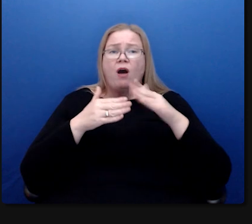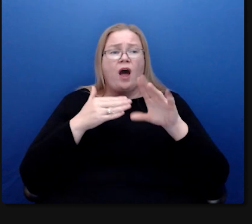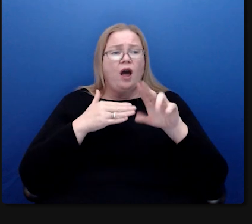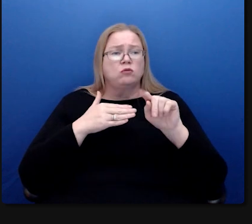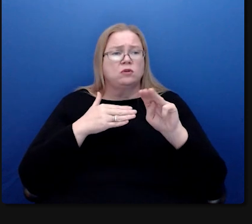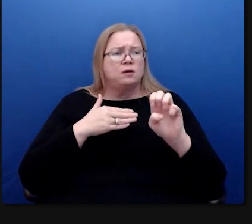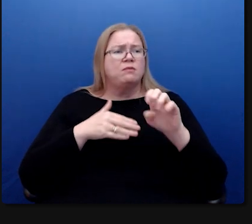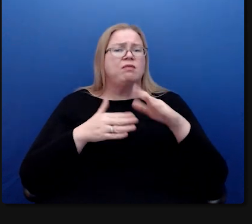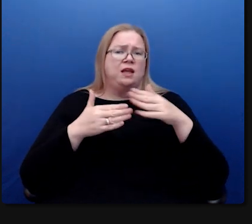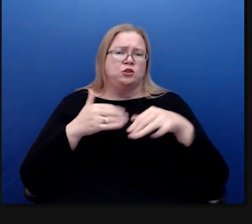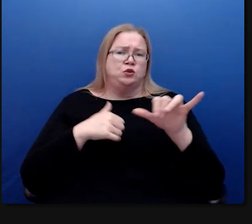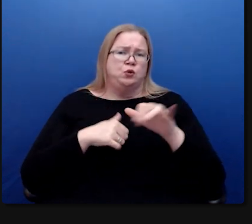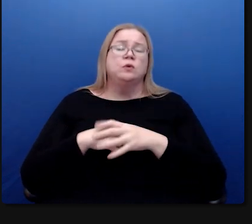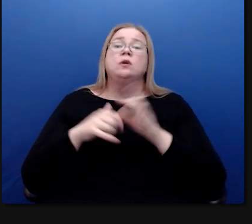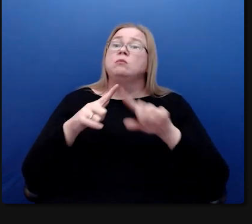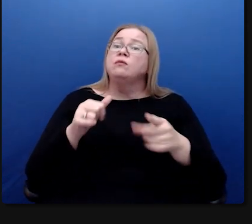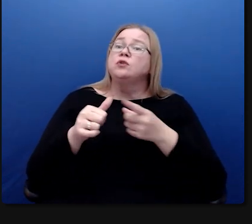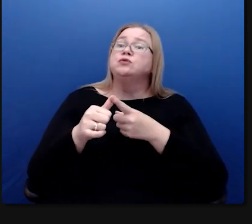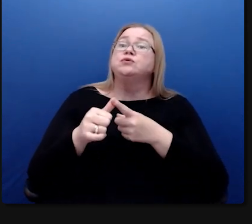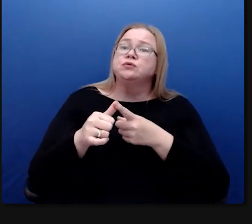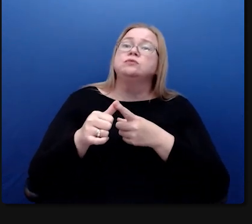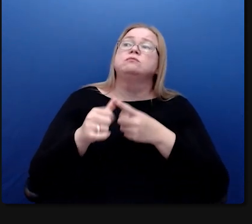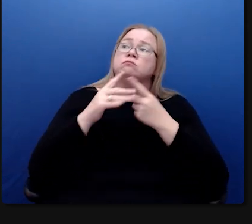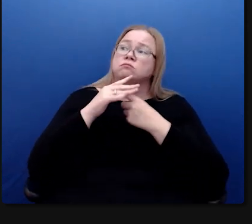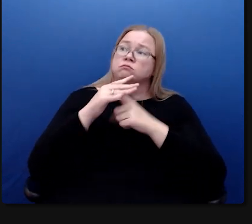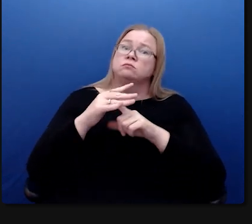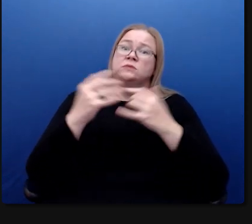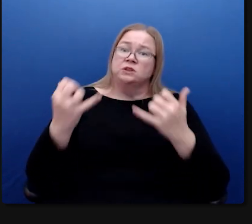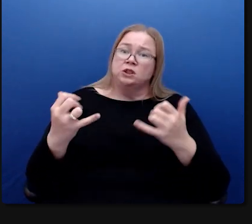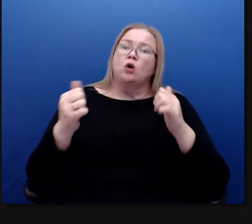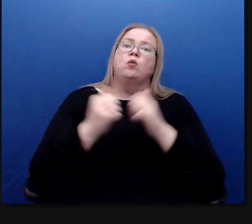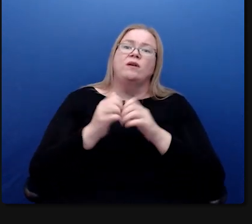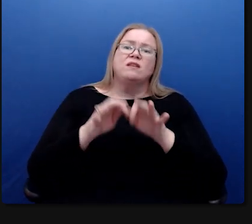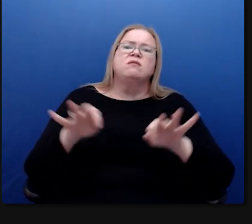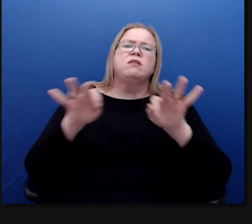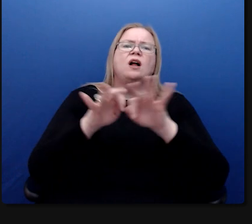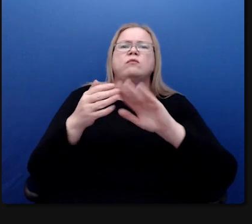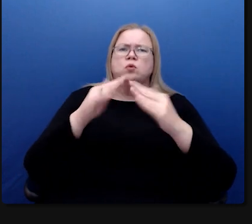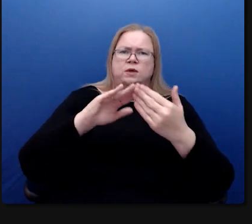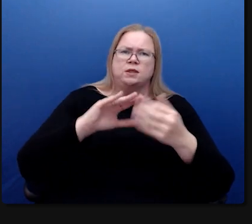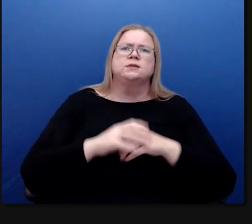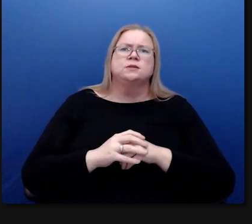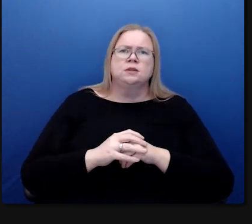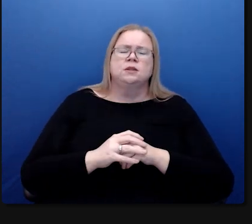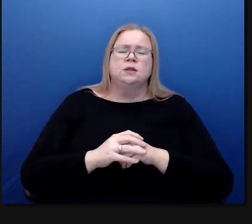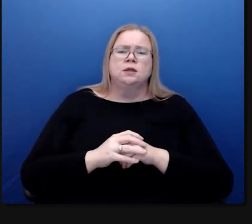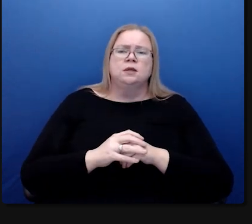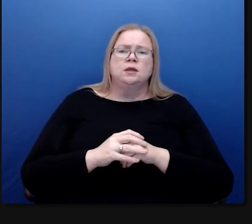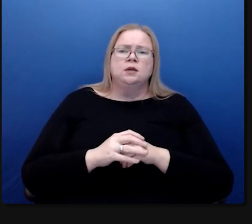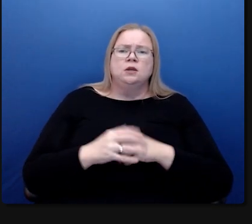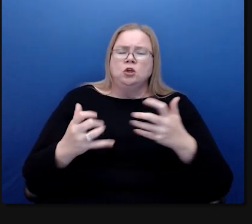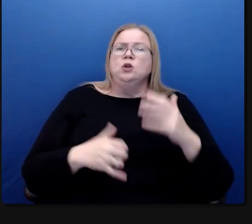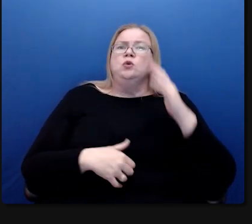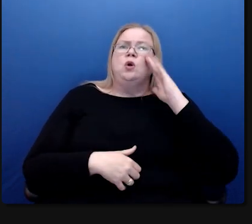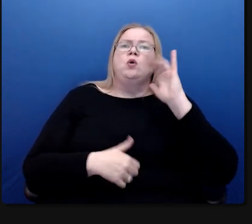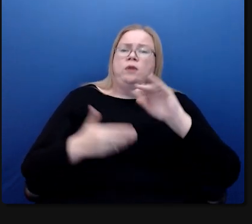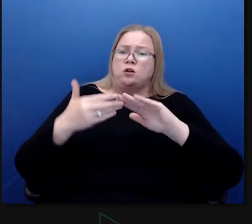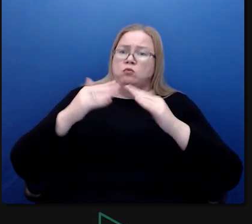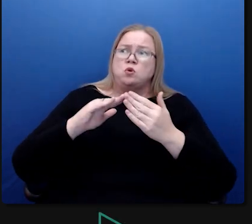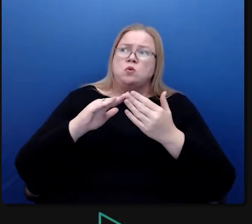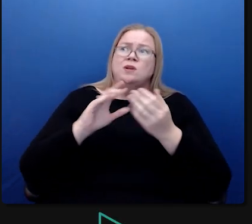great pain and not wanting to play anymore and even be hurt and injured. We've seen things like the Me Too movement where we've realized how important it is to deal with